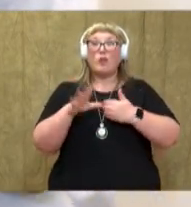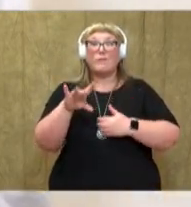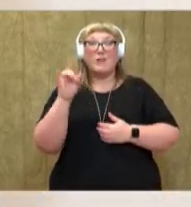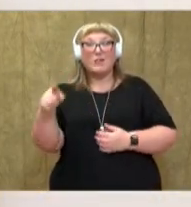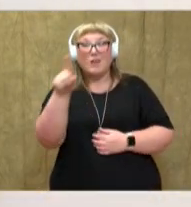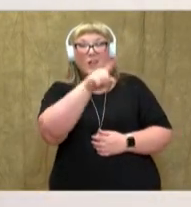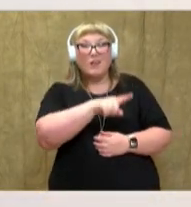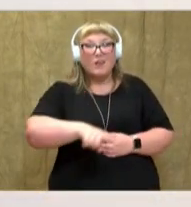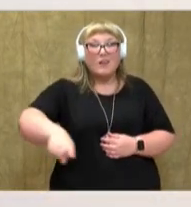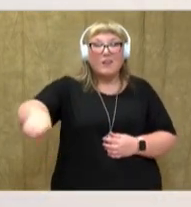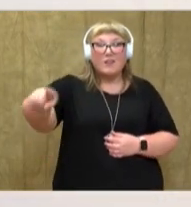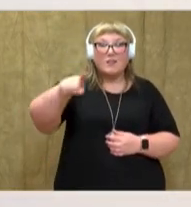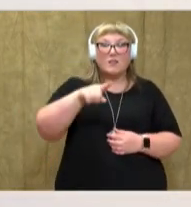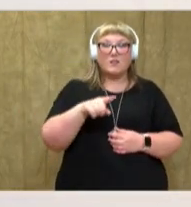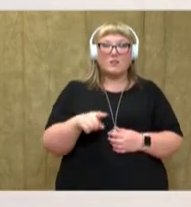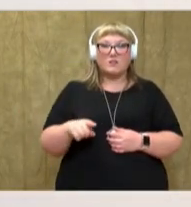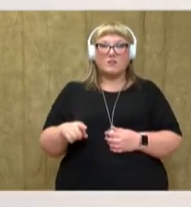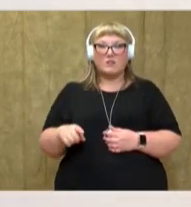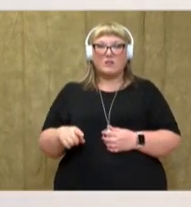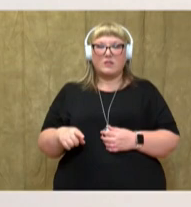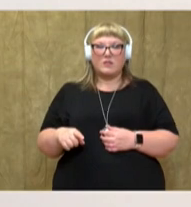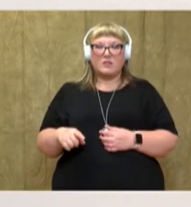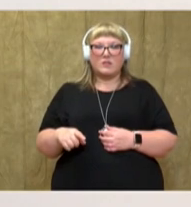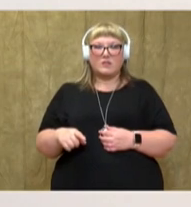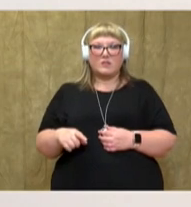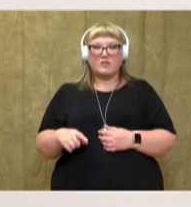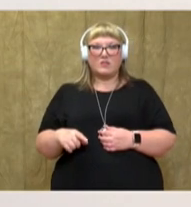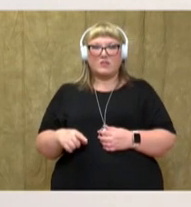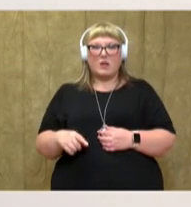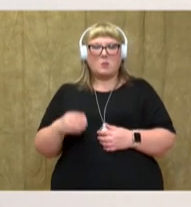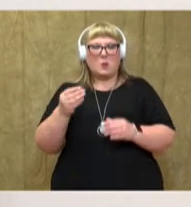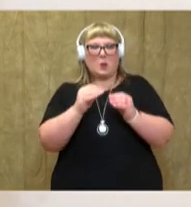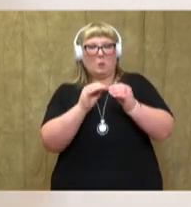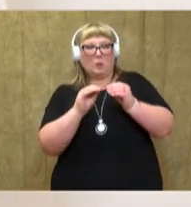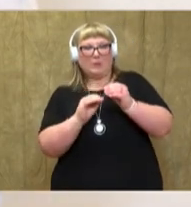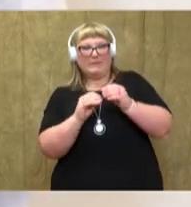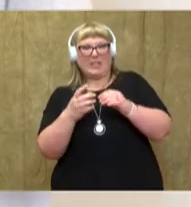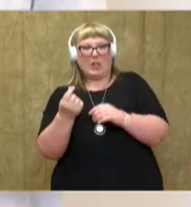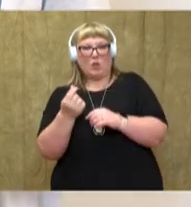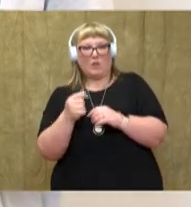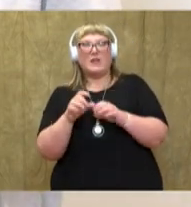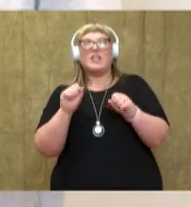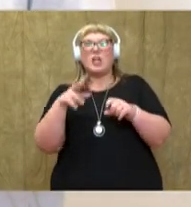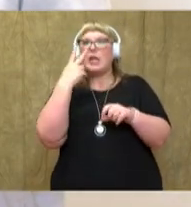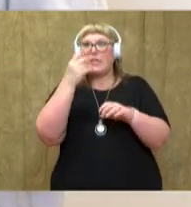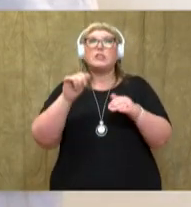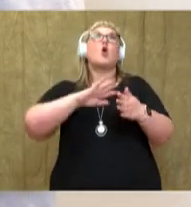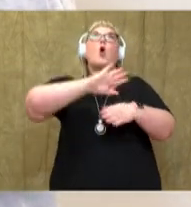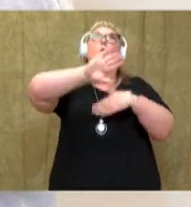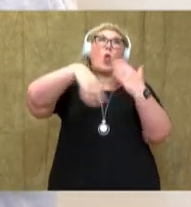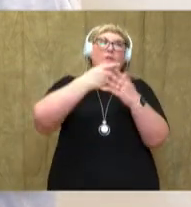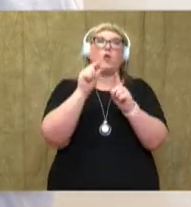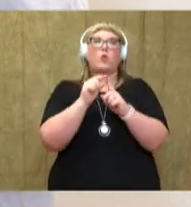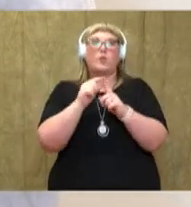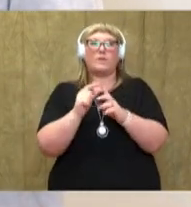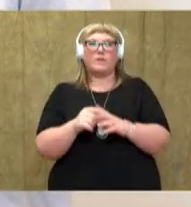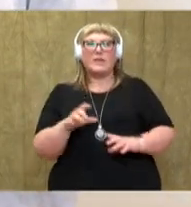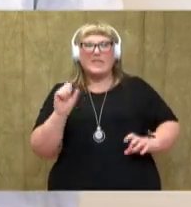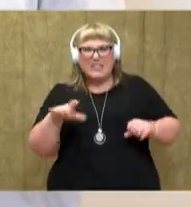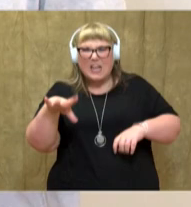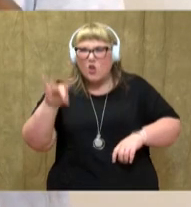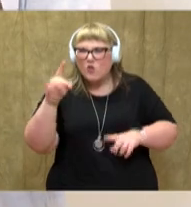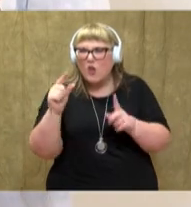here. And what I'm going to do is just move one of our chips down just ever so slightly so we can see all of our words. Can